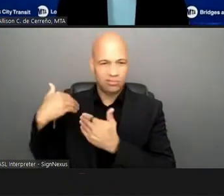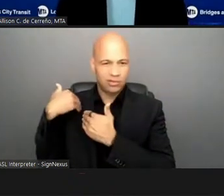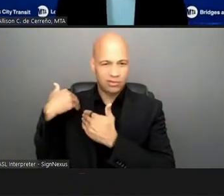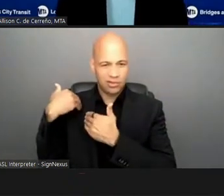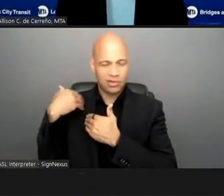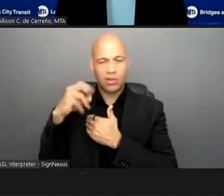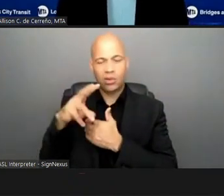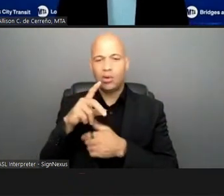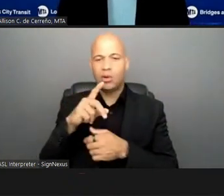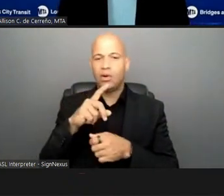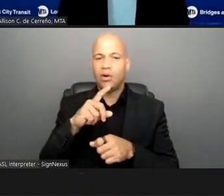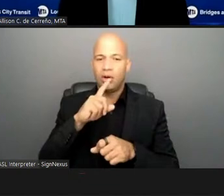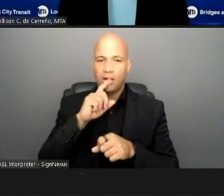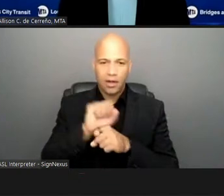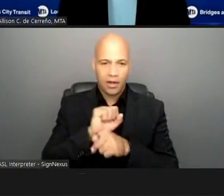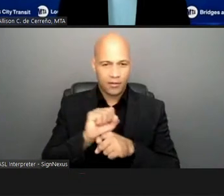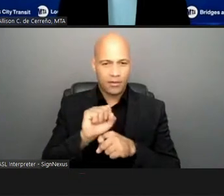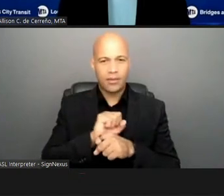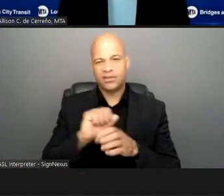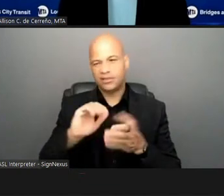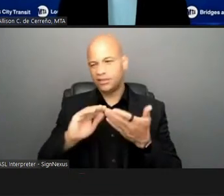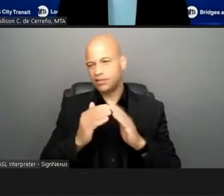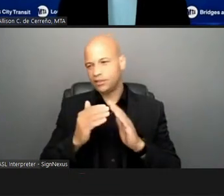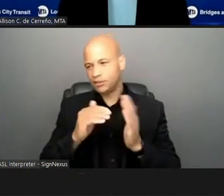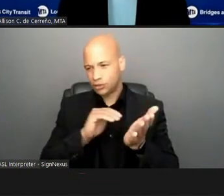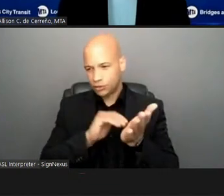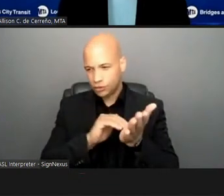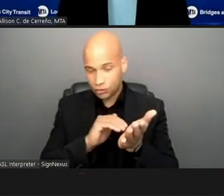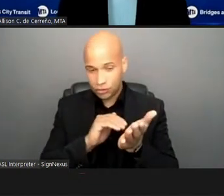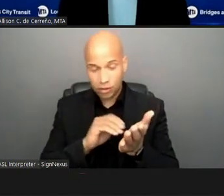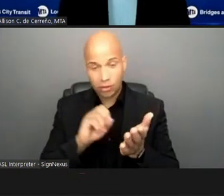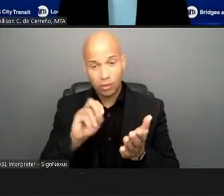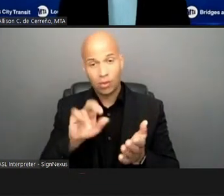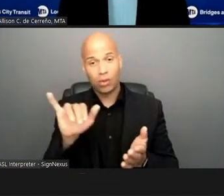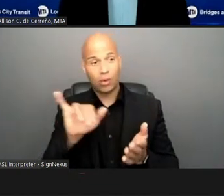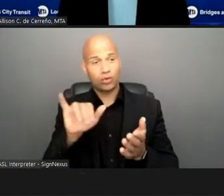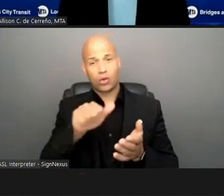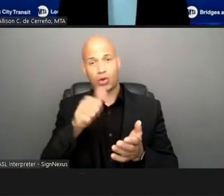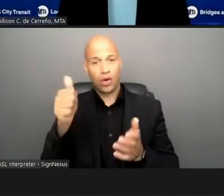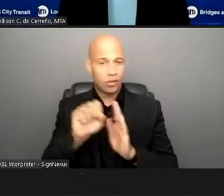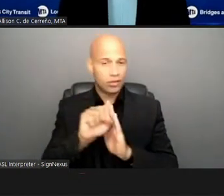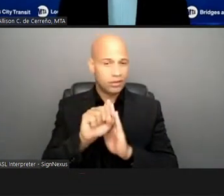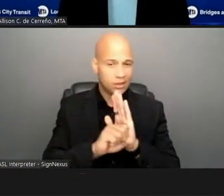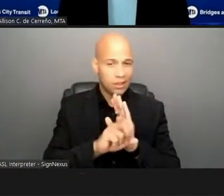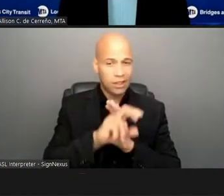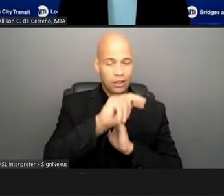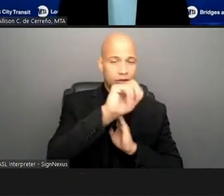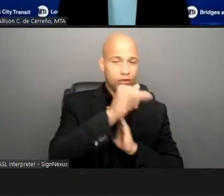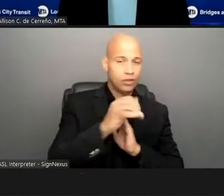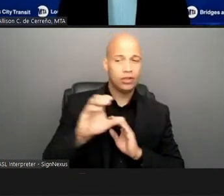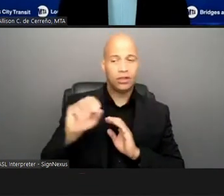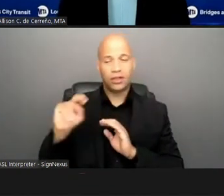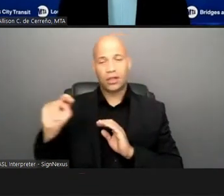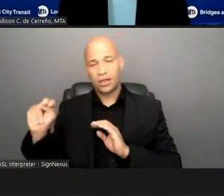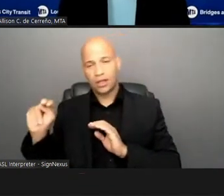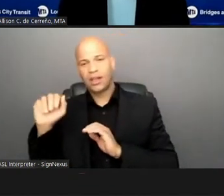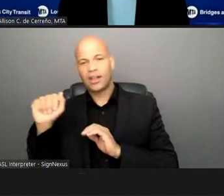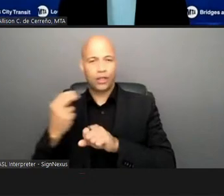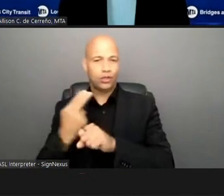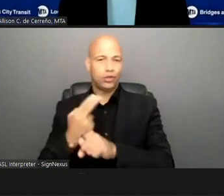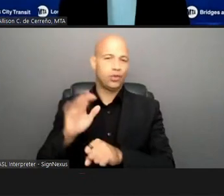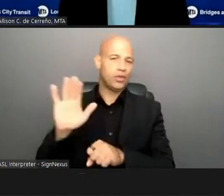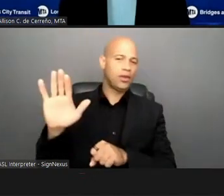confirmation by a city doctor and perhaps neighboring states such as New Jersey and Connecticut can utilize their health system